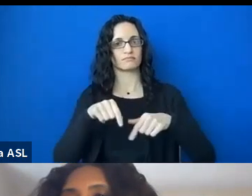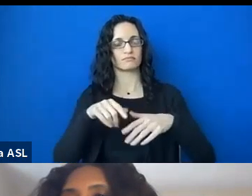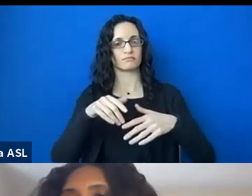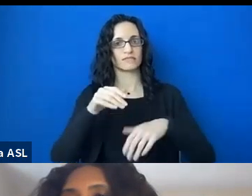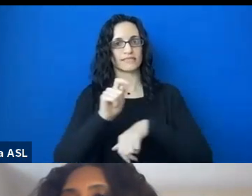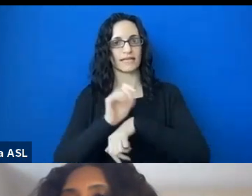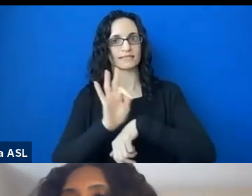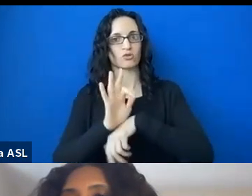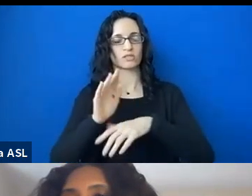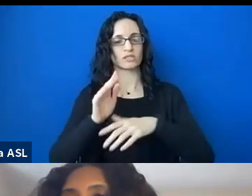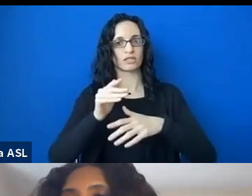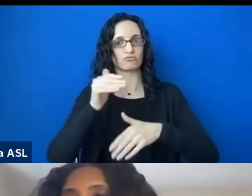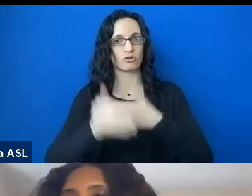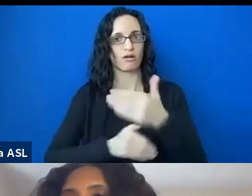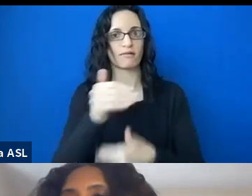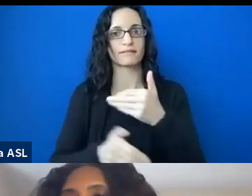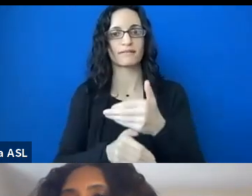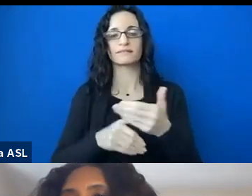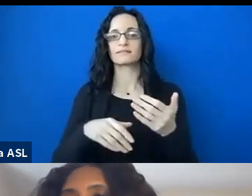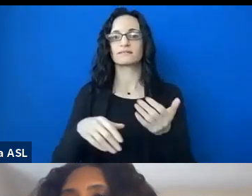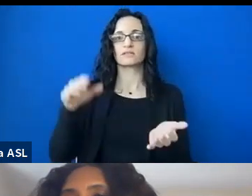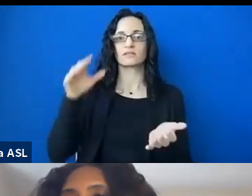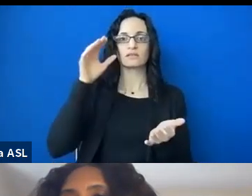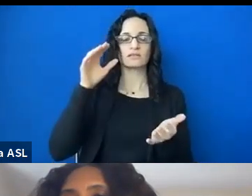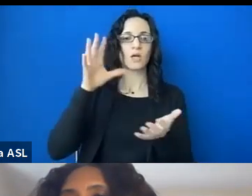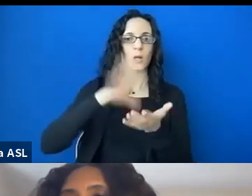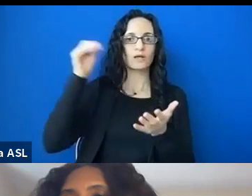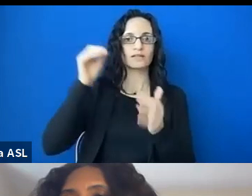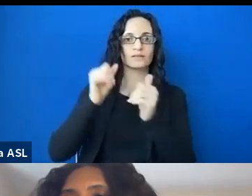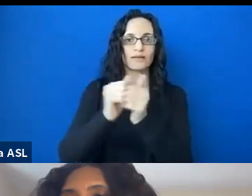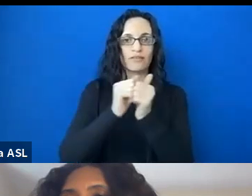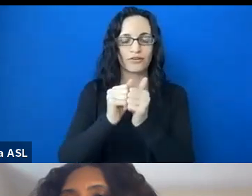learning together, as we're co-designing this